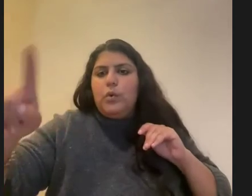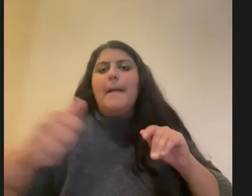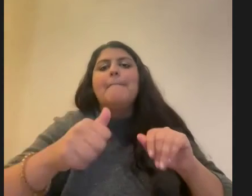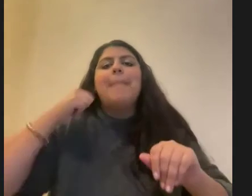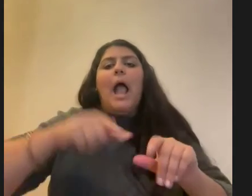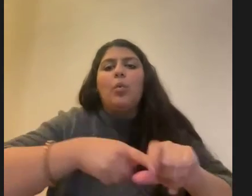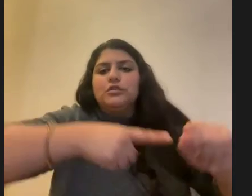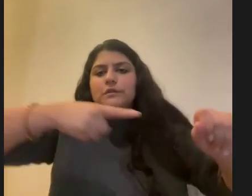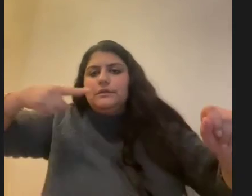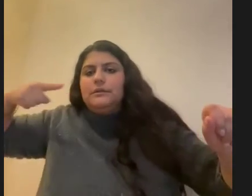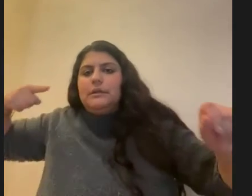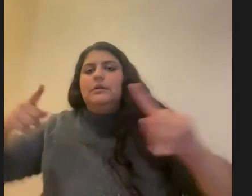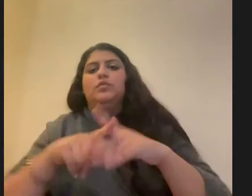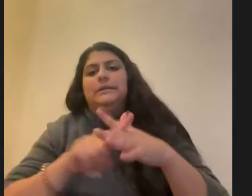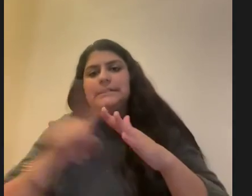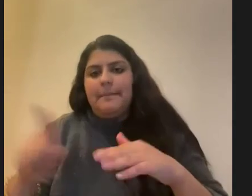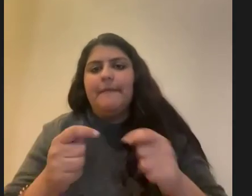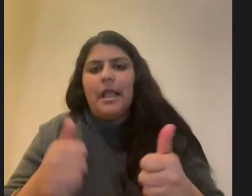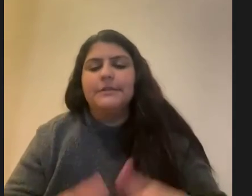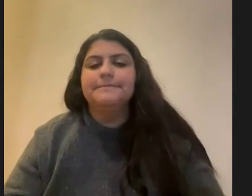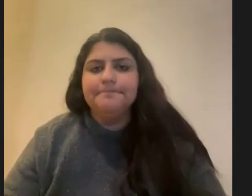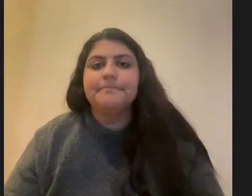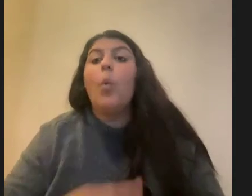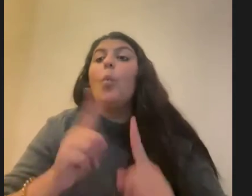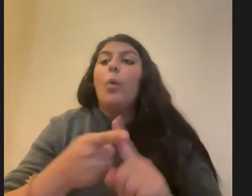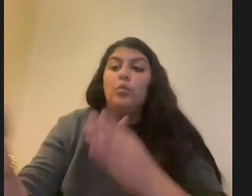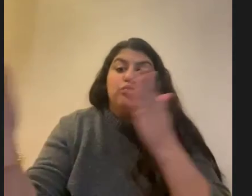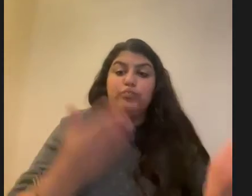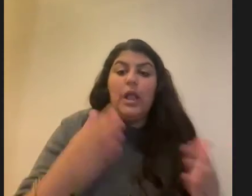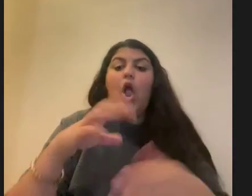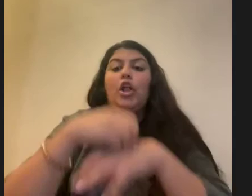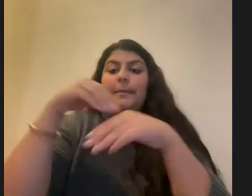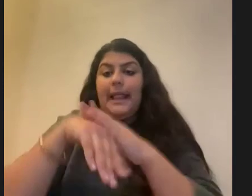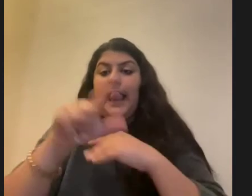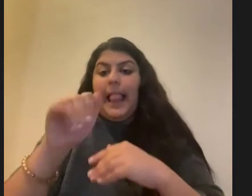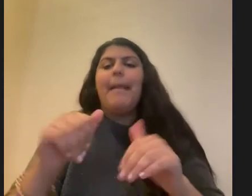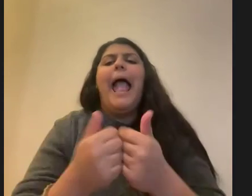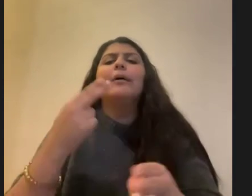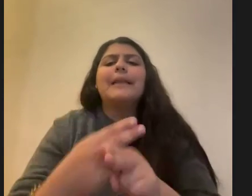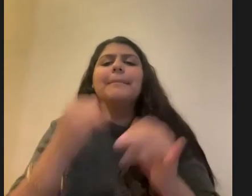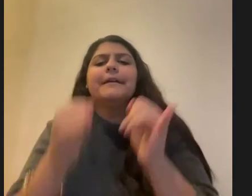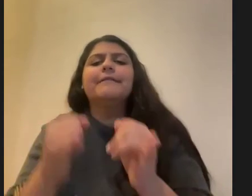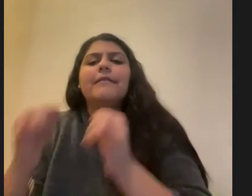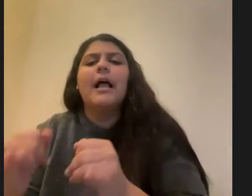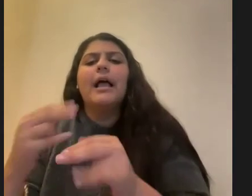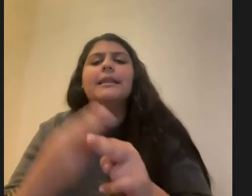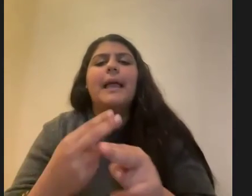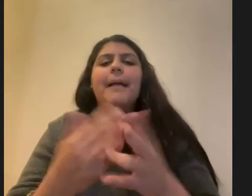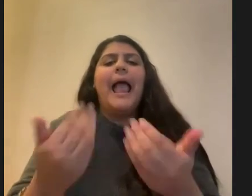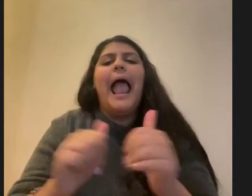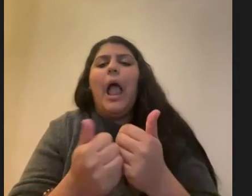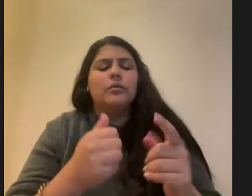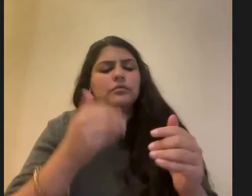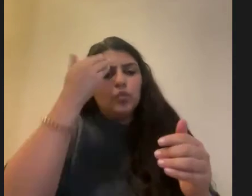fast. Very cool. When you bring octopuses into the lab, like how do you name the individual octopuses? How do you keep them all apart? Is it like one, two, three,